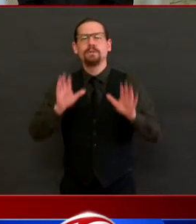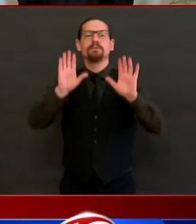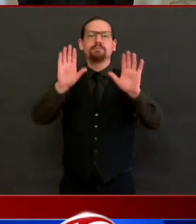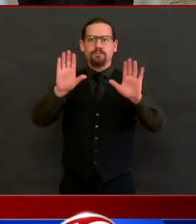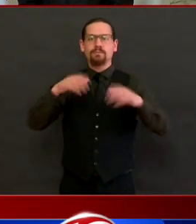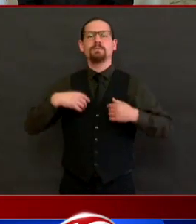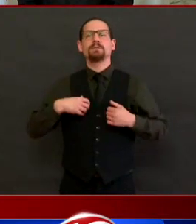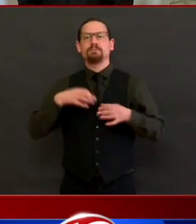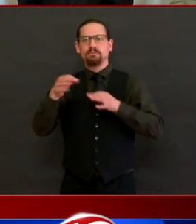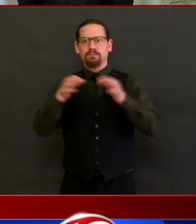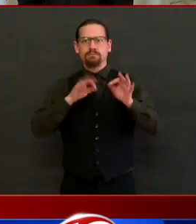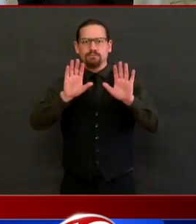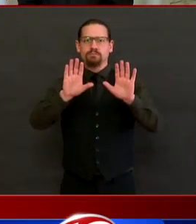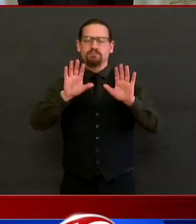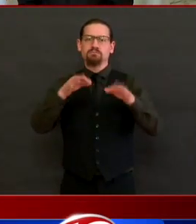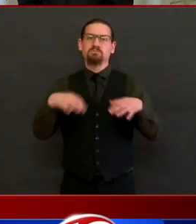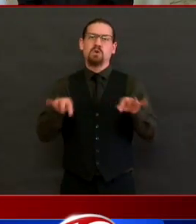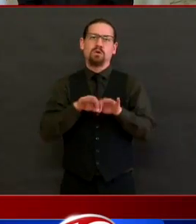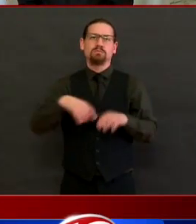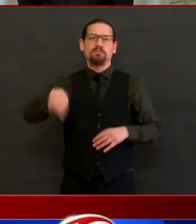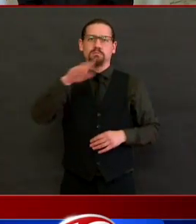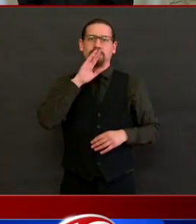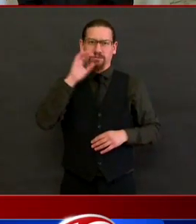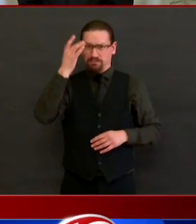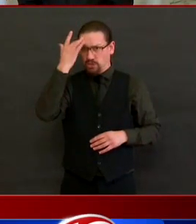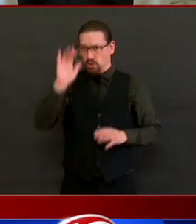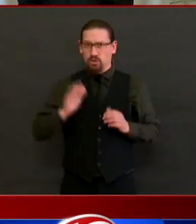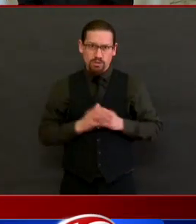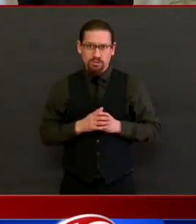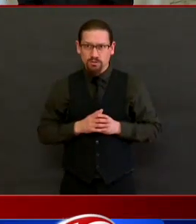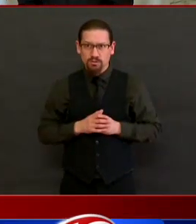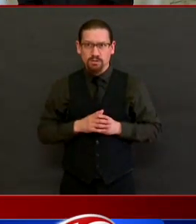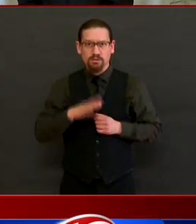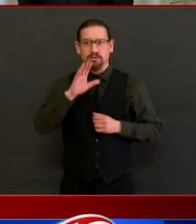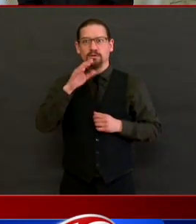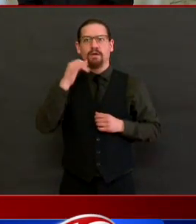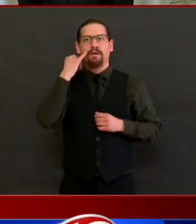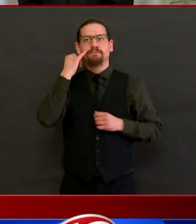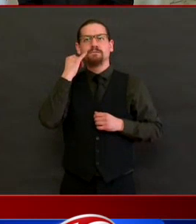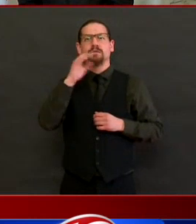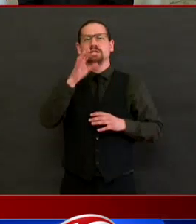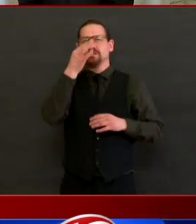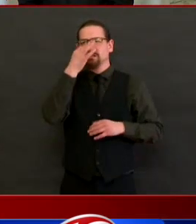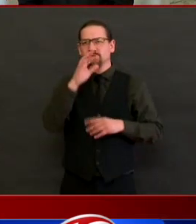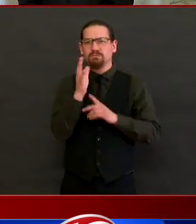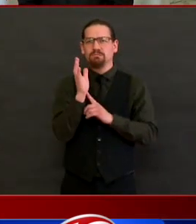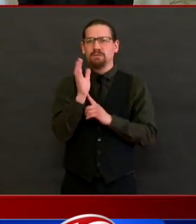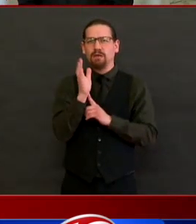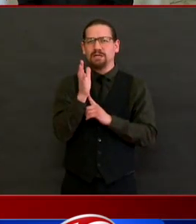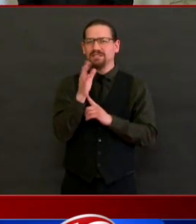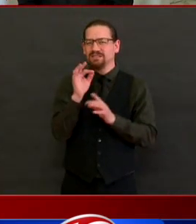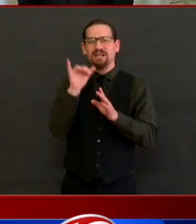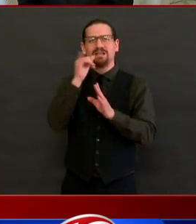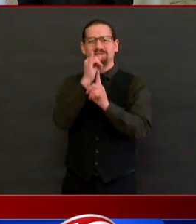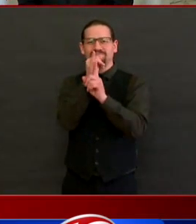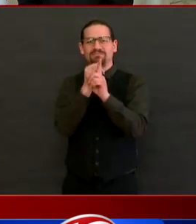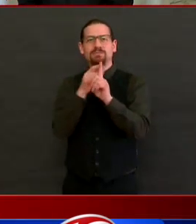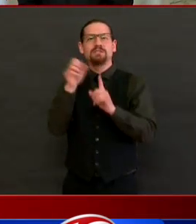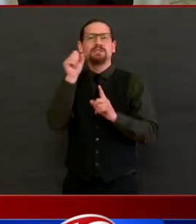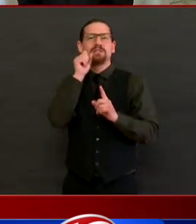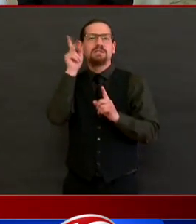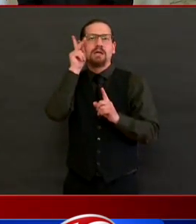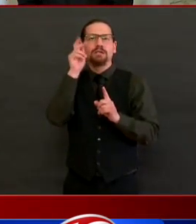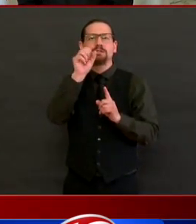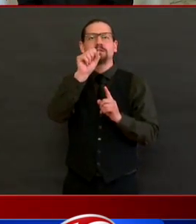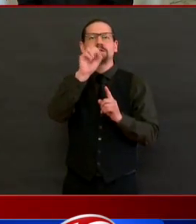away from the Stop and Shop in Seekonk, and it's a half an hour for you to get to the next Stop and Shop, well, then